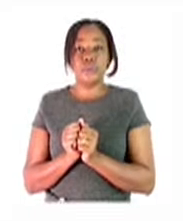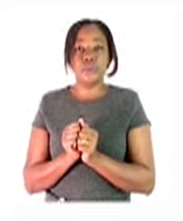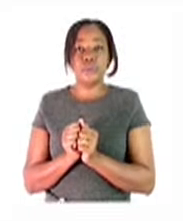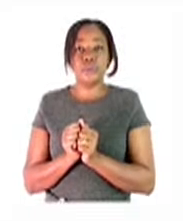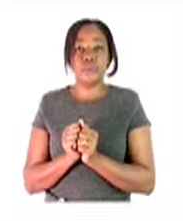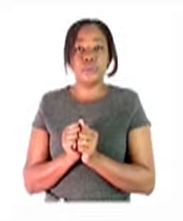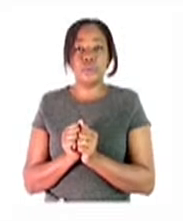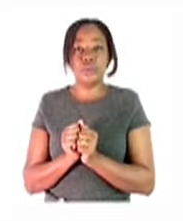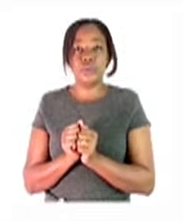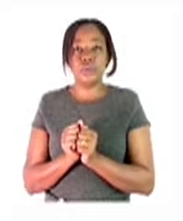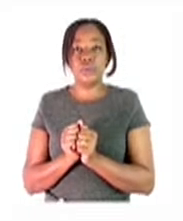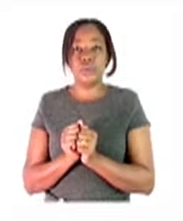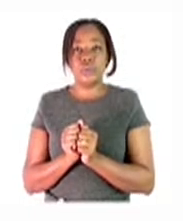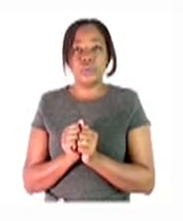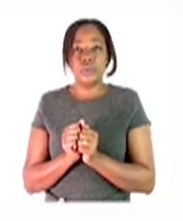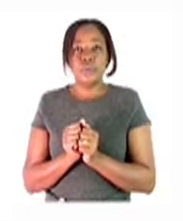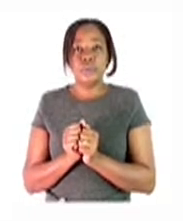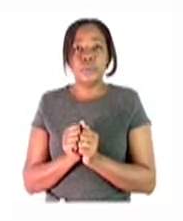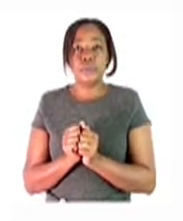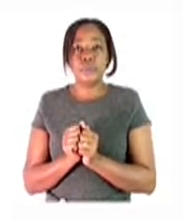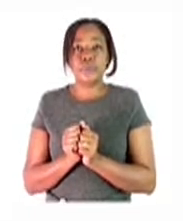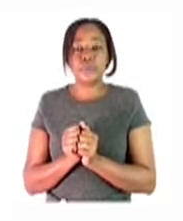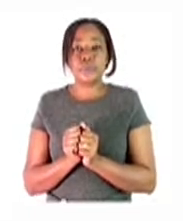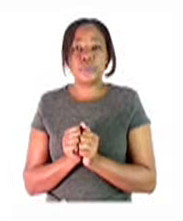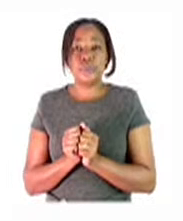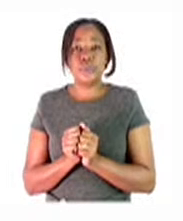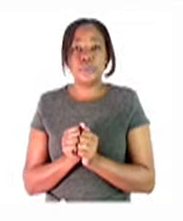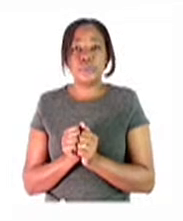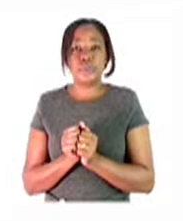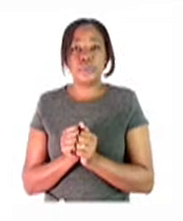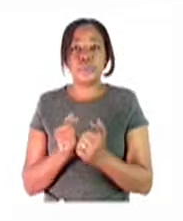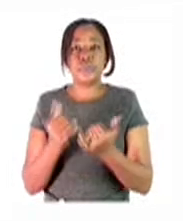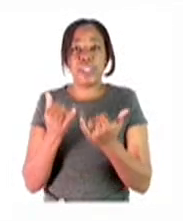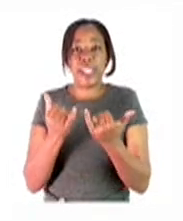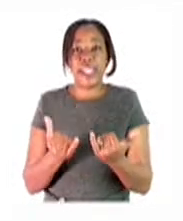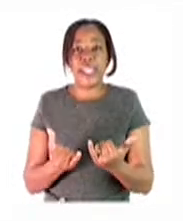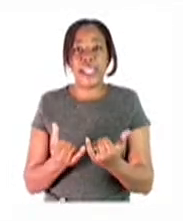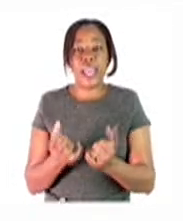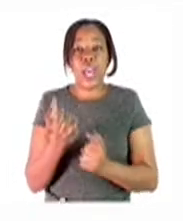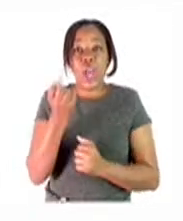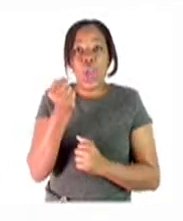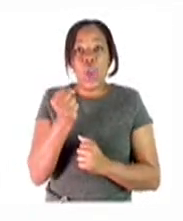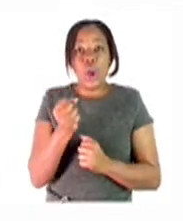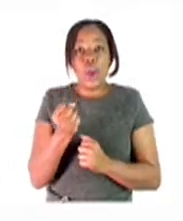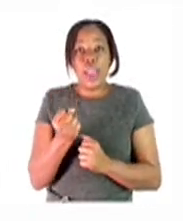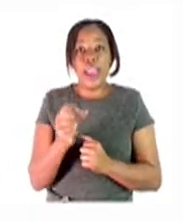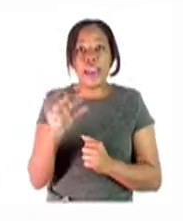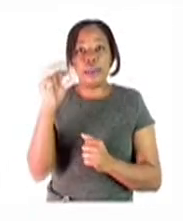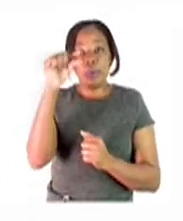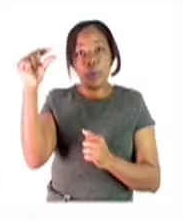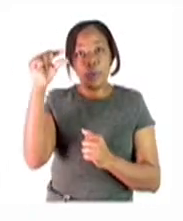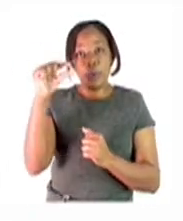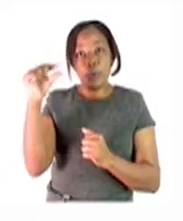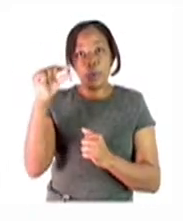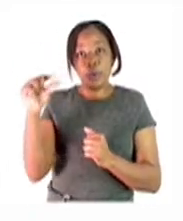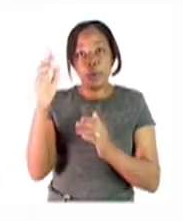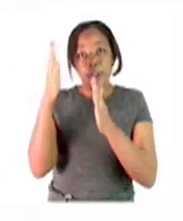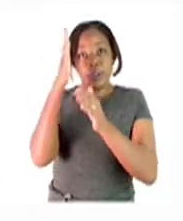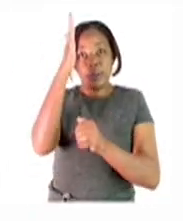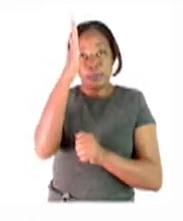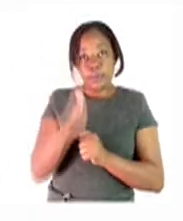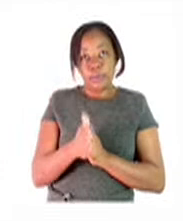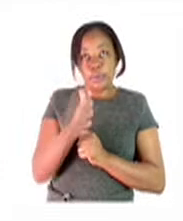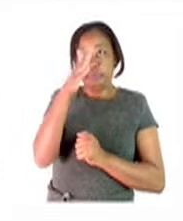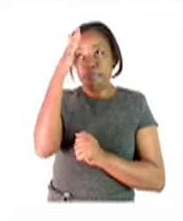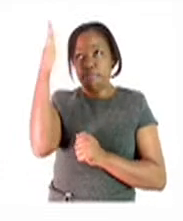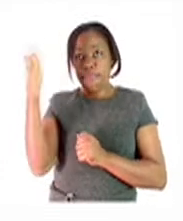me which word is the one that fits in the sentence which is given on the left